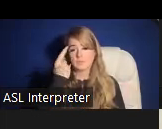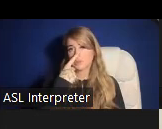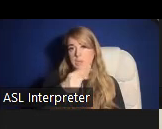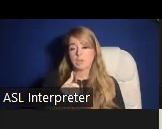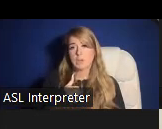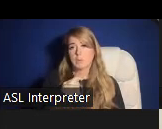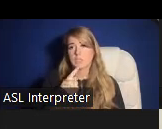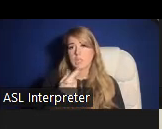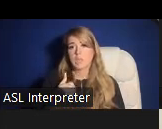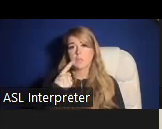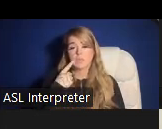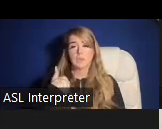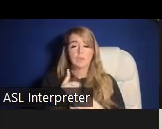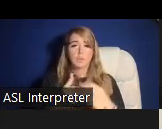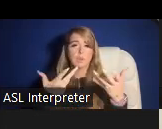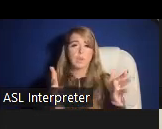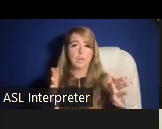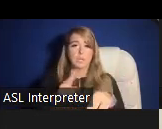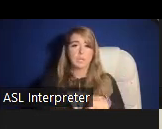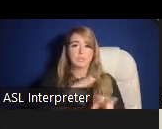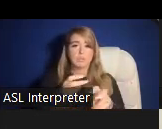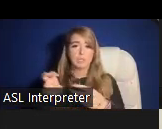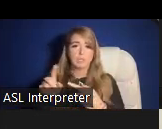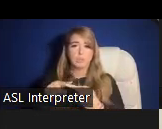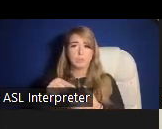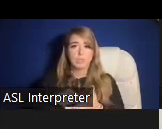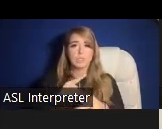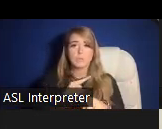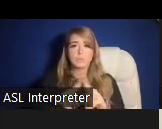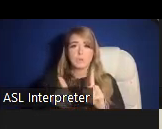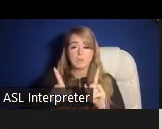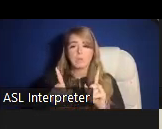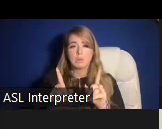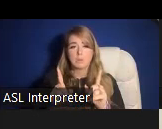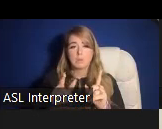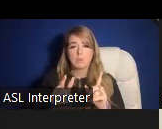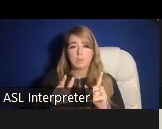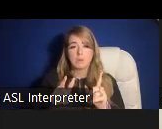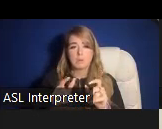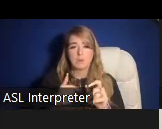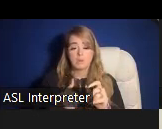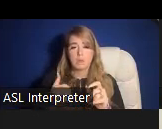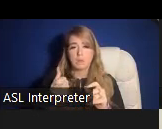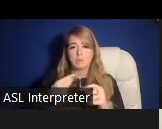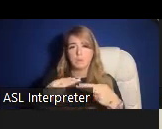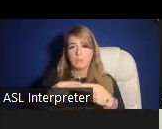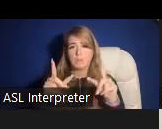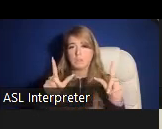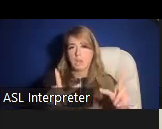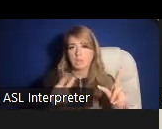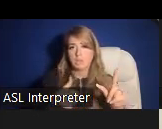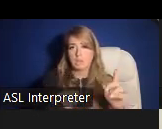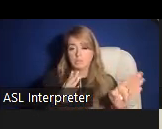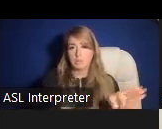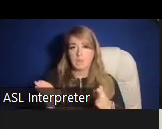that we already kind of naturally transitioned to this, but if I could have us skip ahead a couple of slides. I had prepared